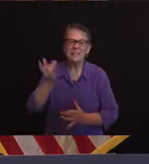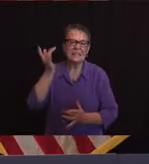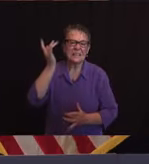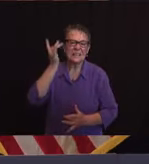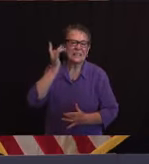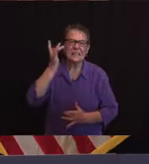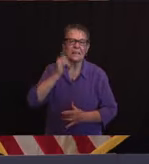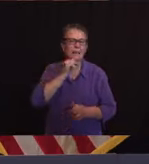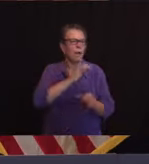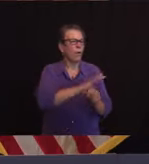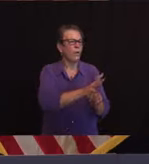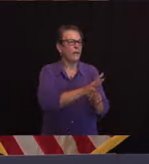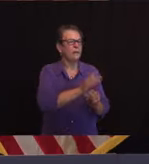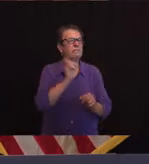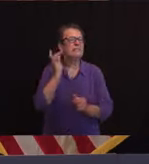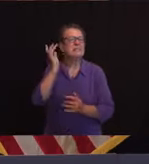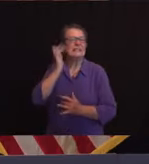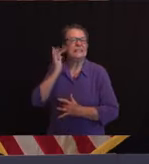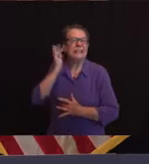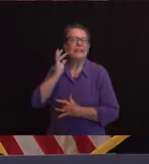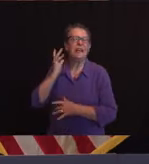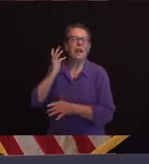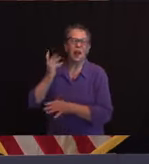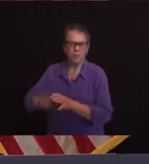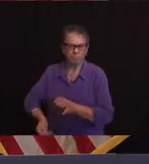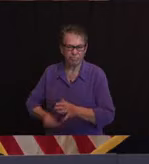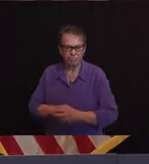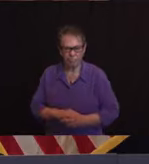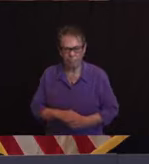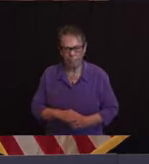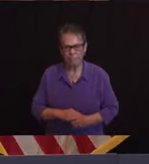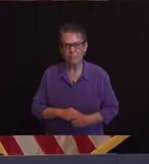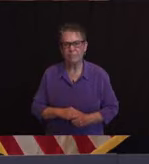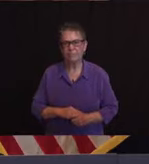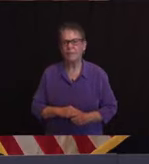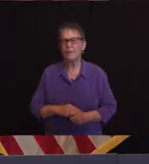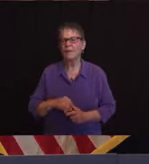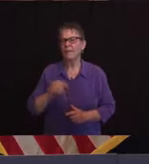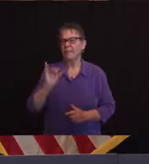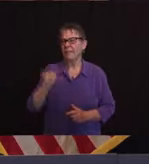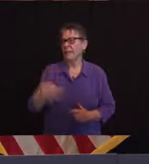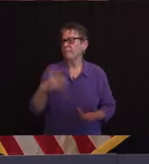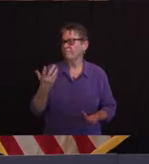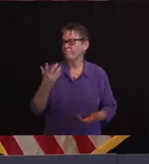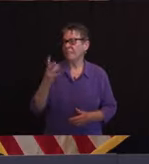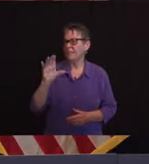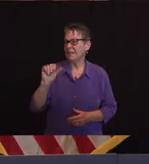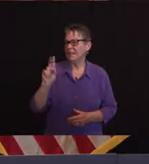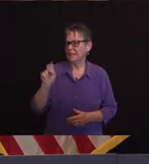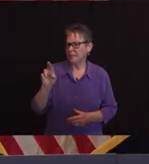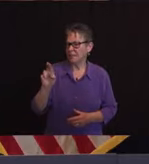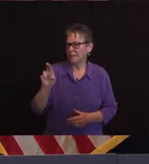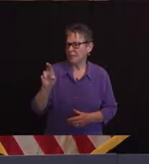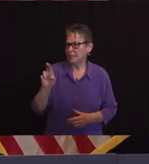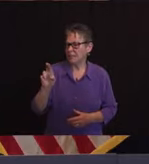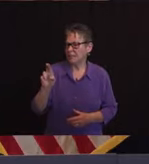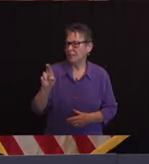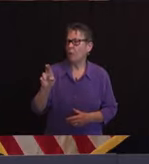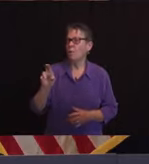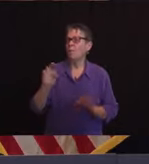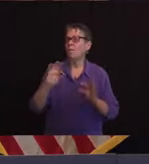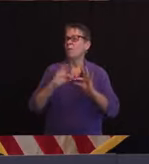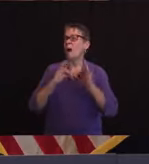morning lost his life to cancer. His family is obviously crushed. His wife,